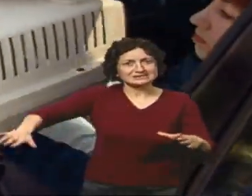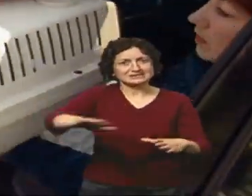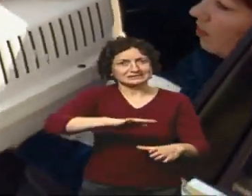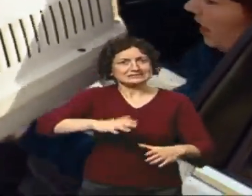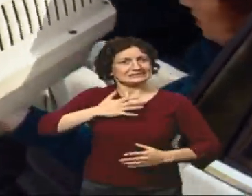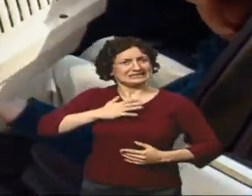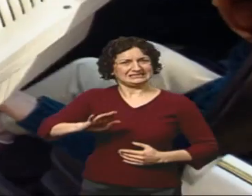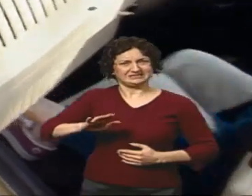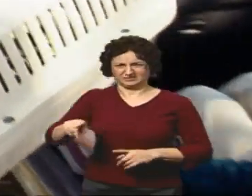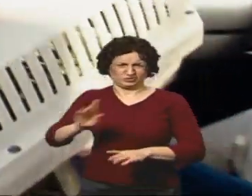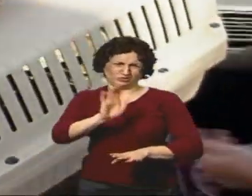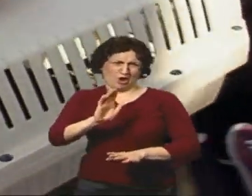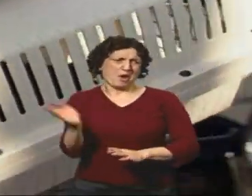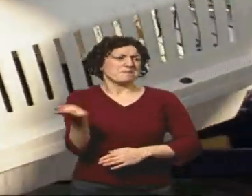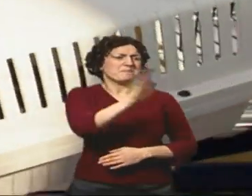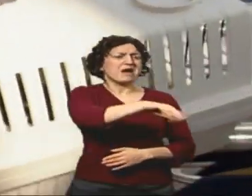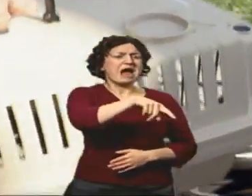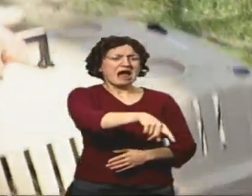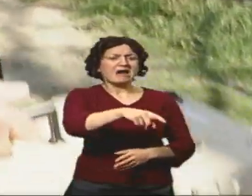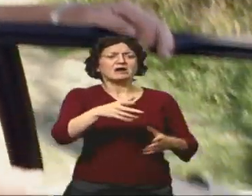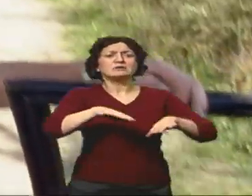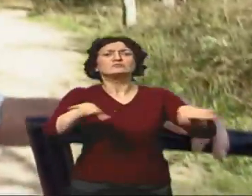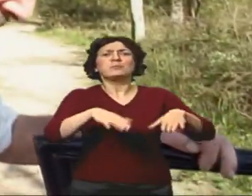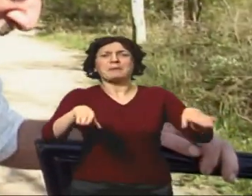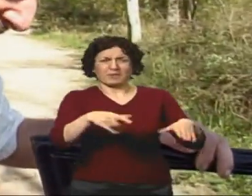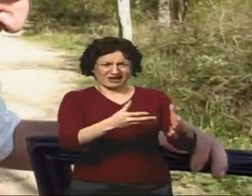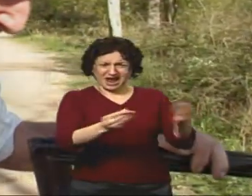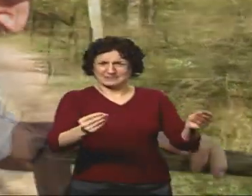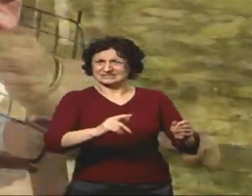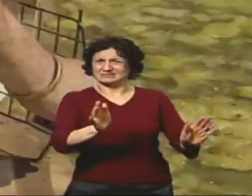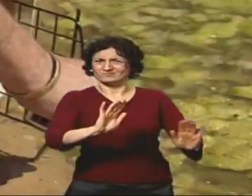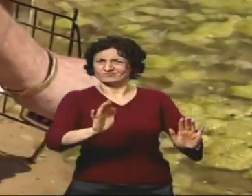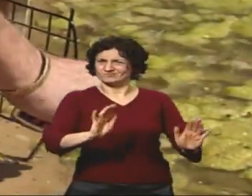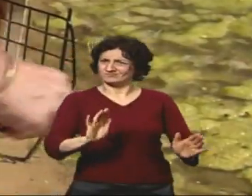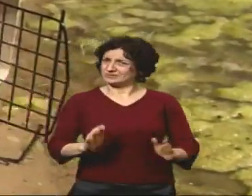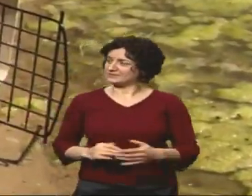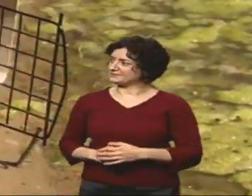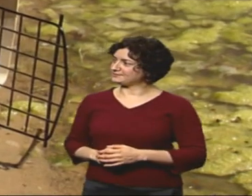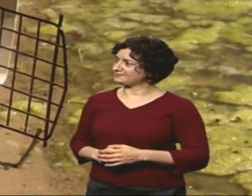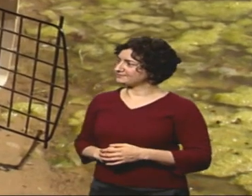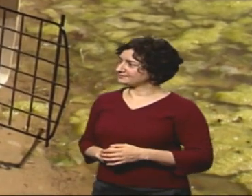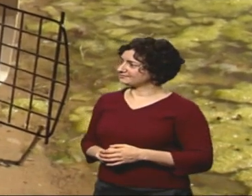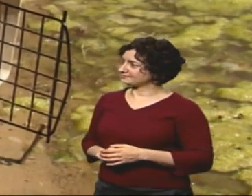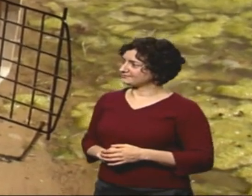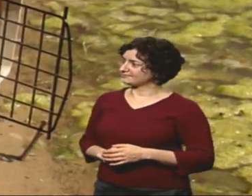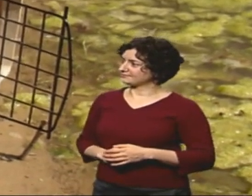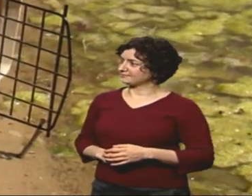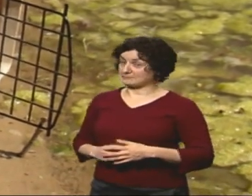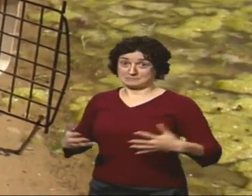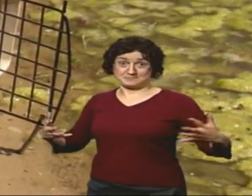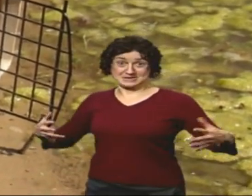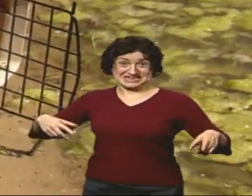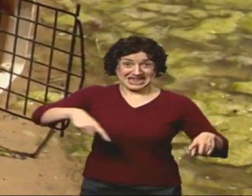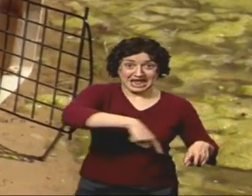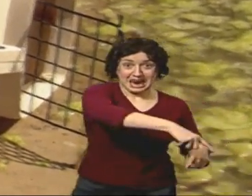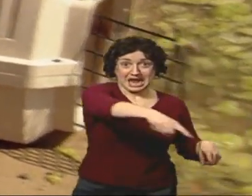considered. It was obviously no good putting them back onto the derelict swimming pool, so a far better location had to be found. Their new